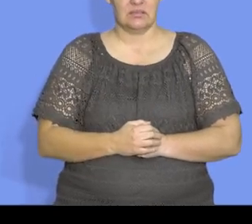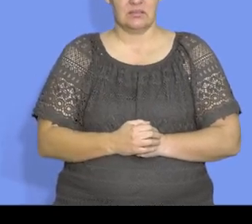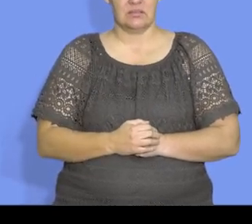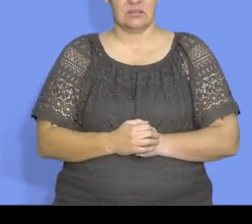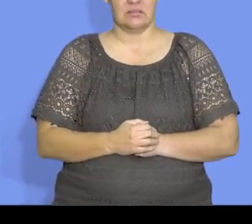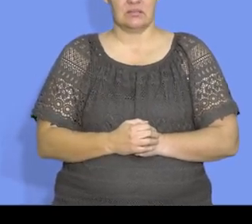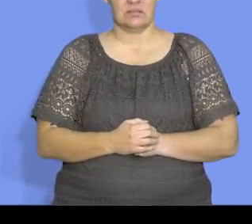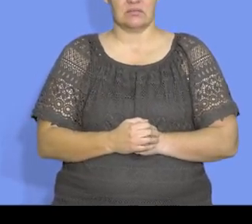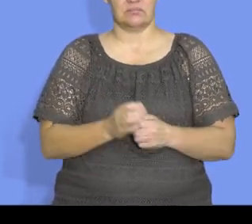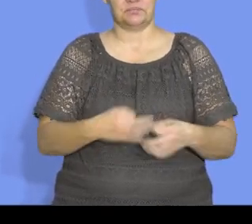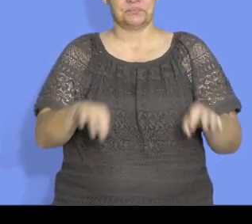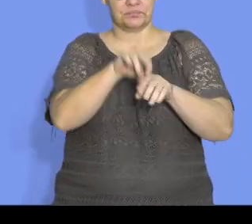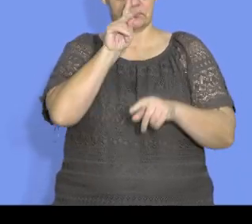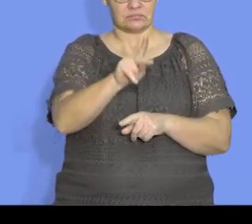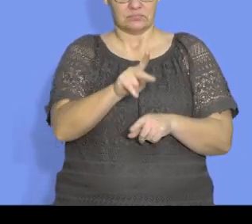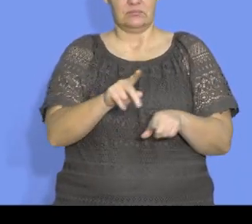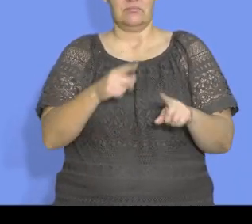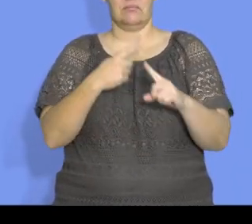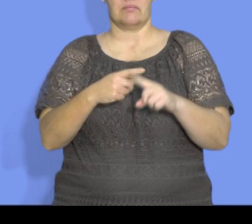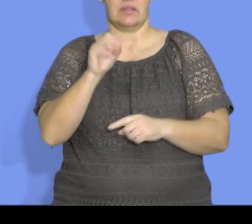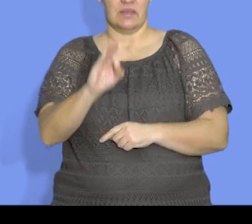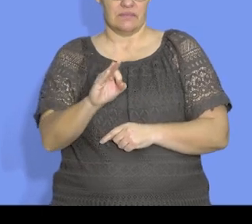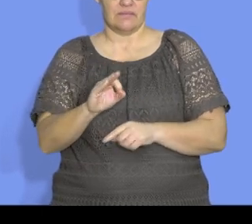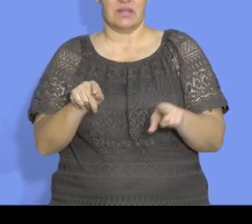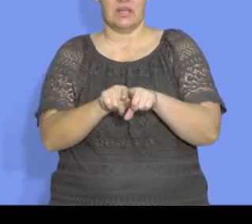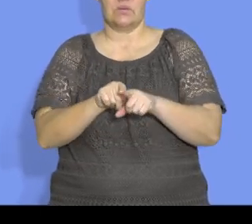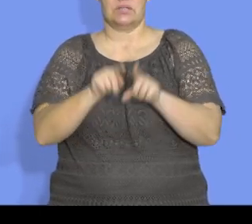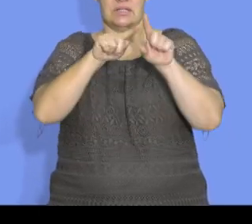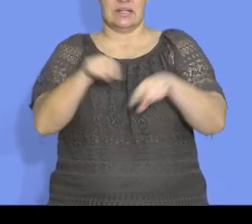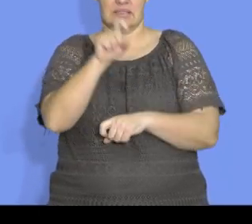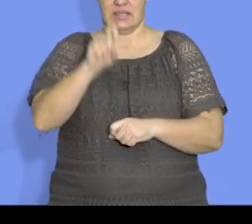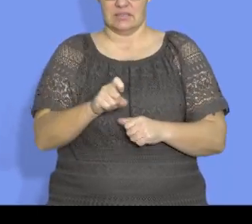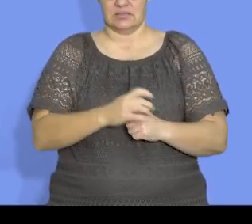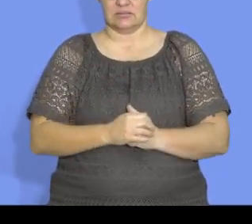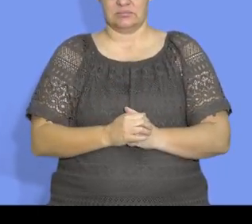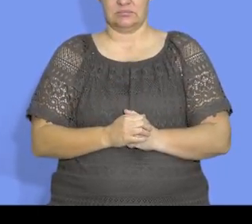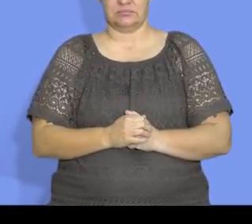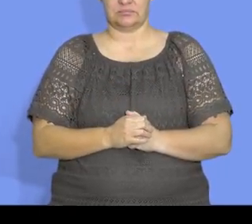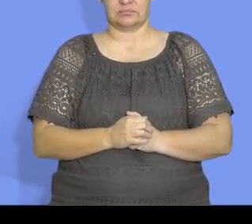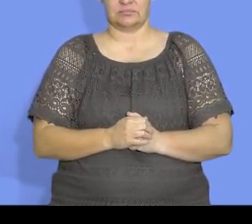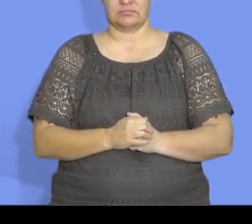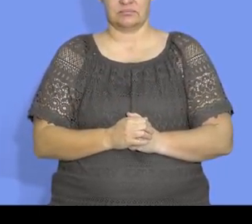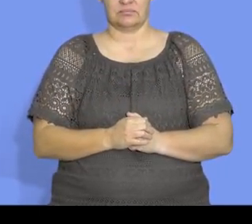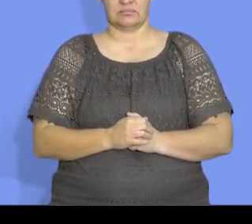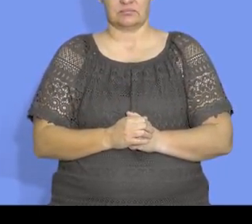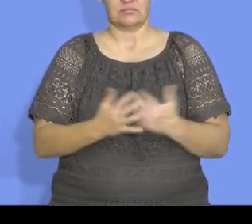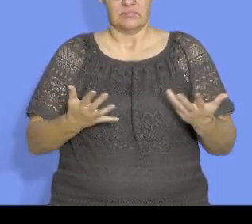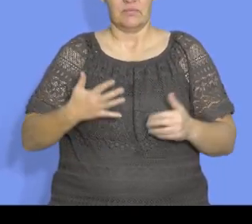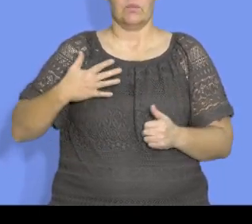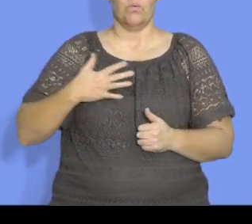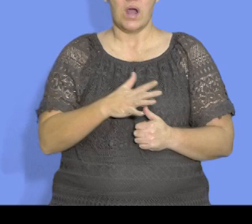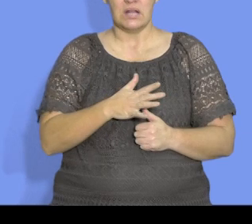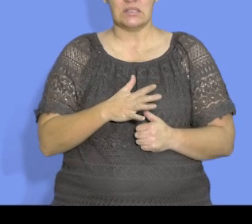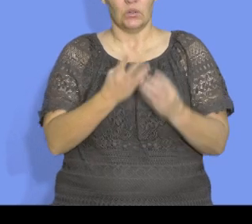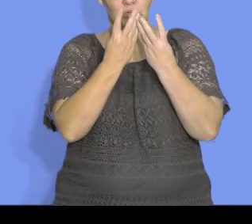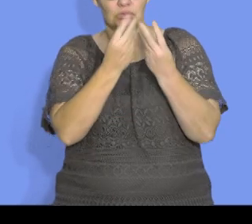I've got the value k times f is equal to delta x. But guys, I really